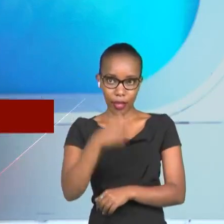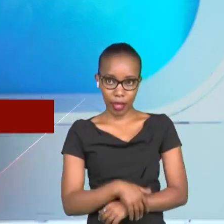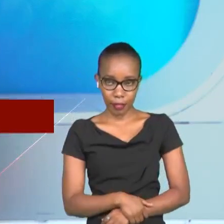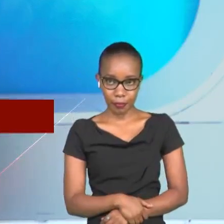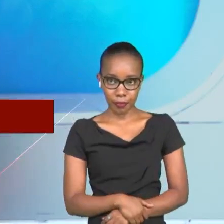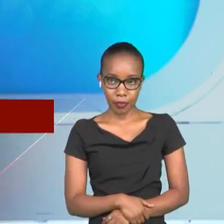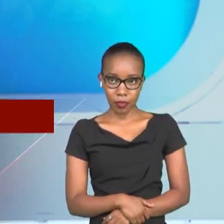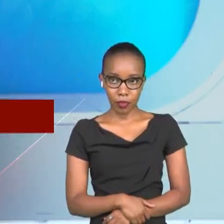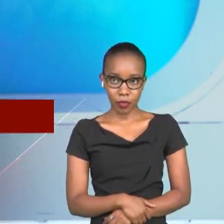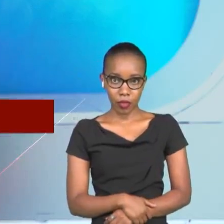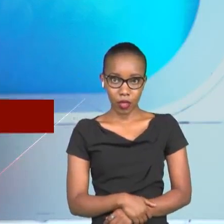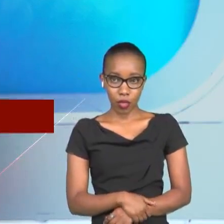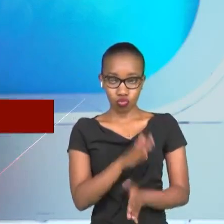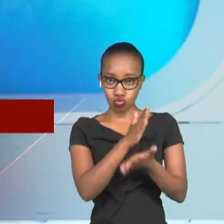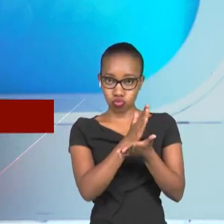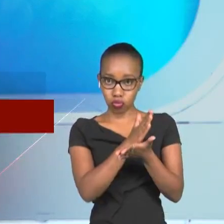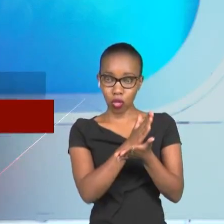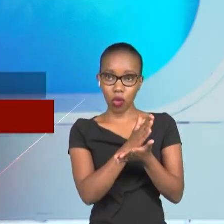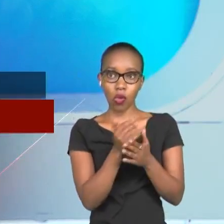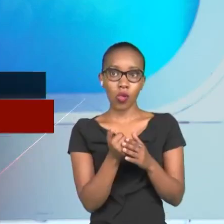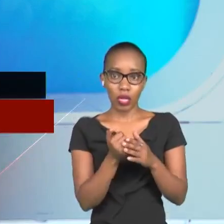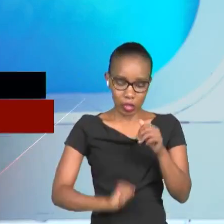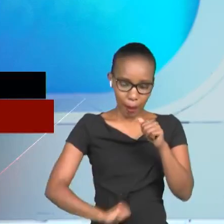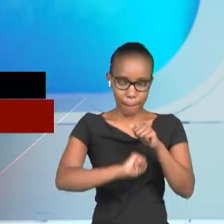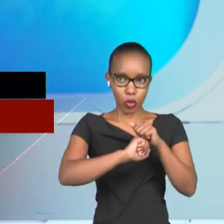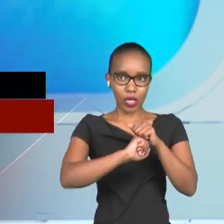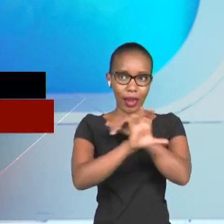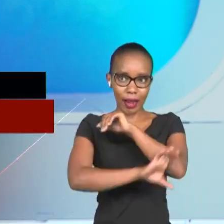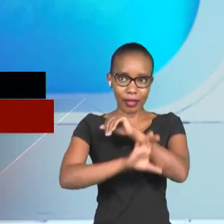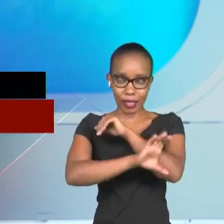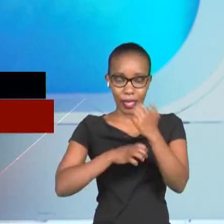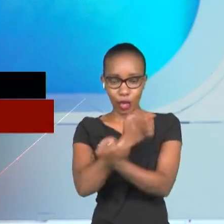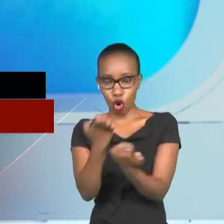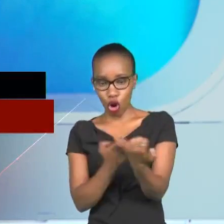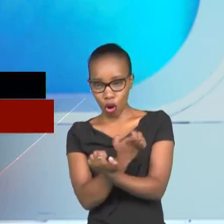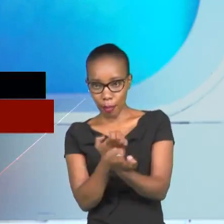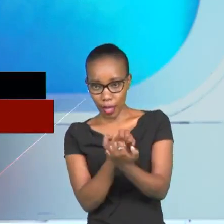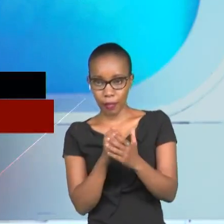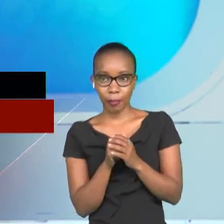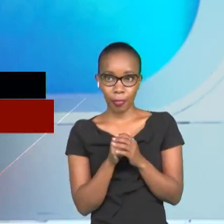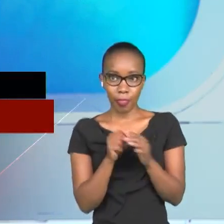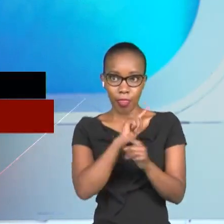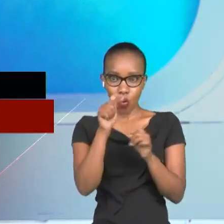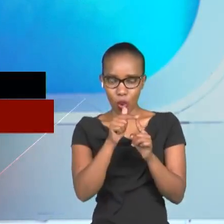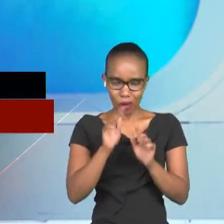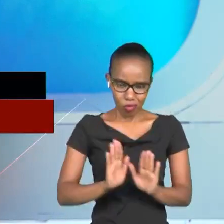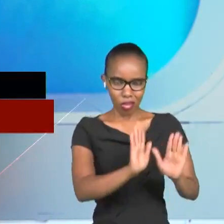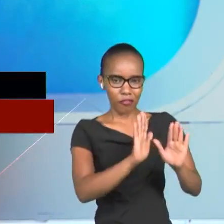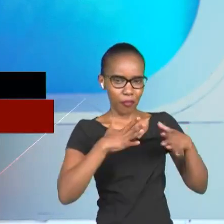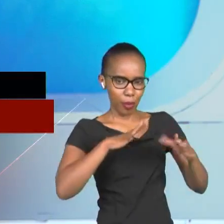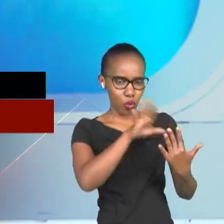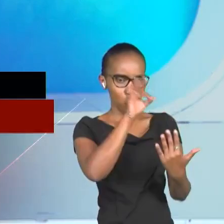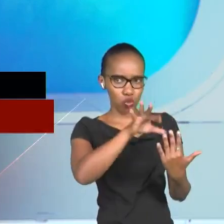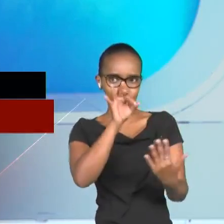holds and sustains, it majorly holds and sustains the country in terms of the economy. And so when you leave it to the choice of people, you know